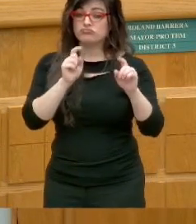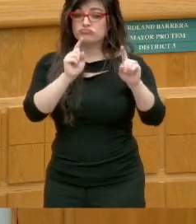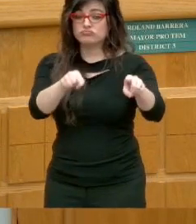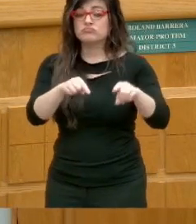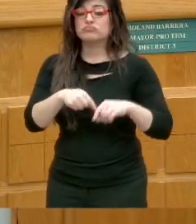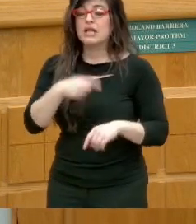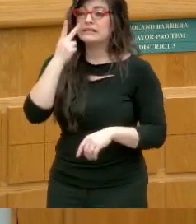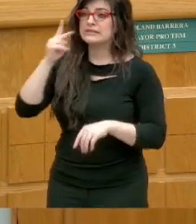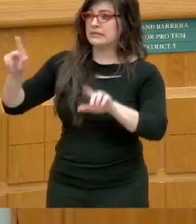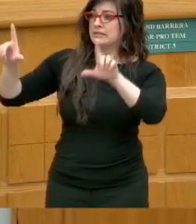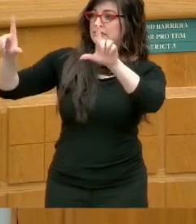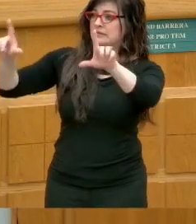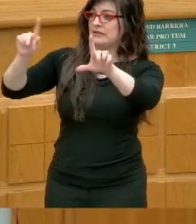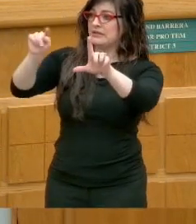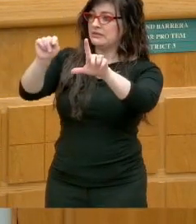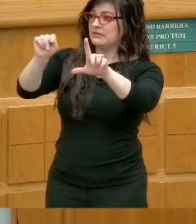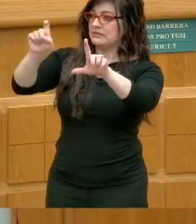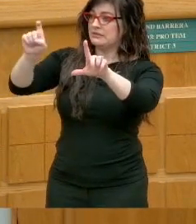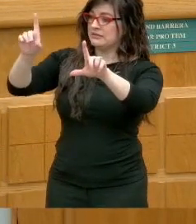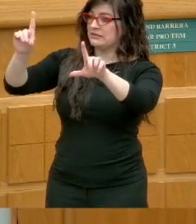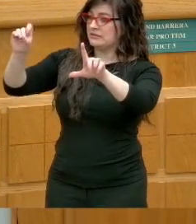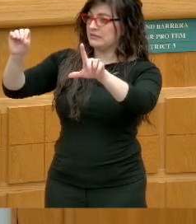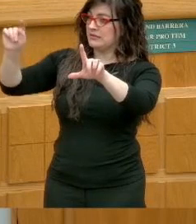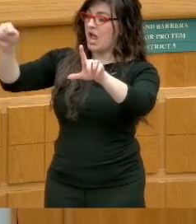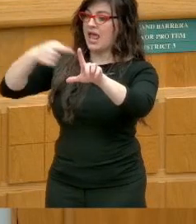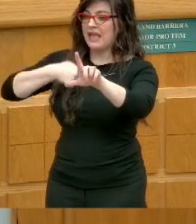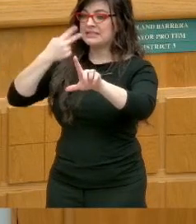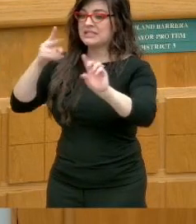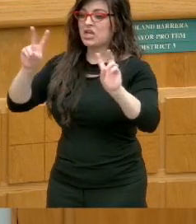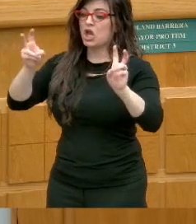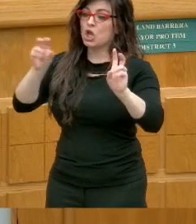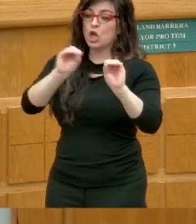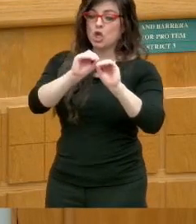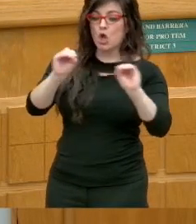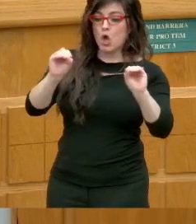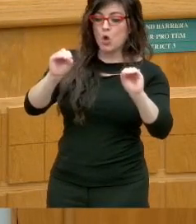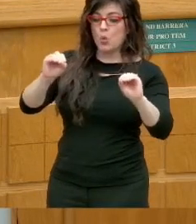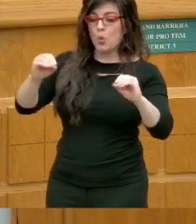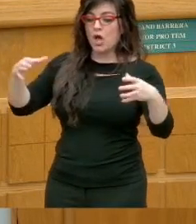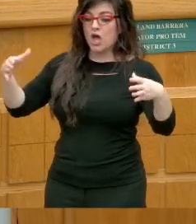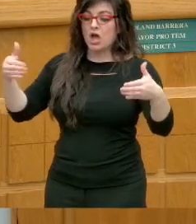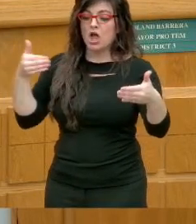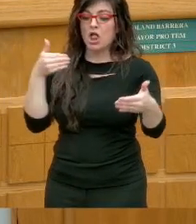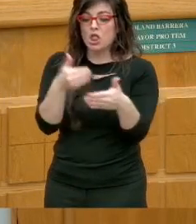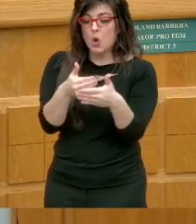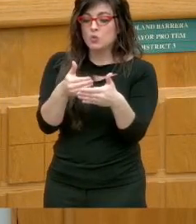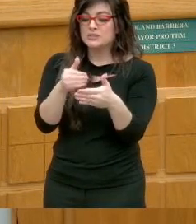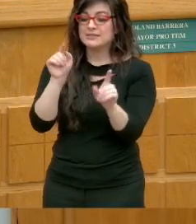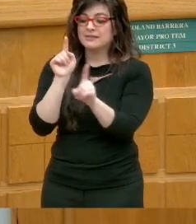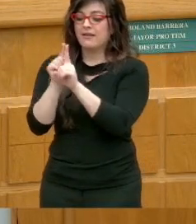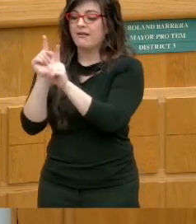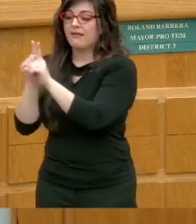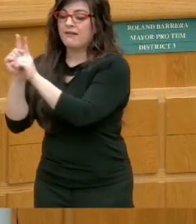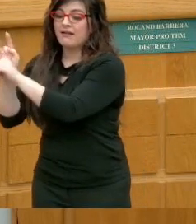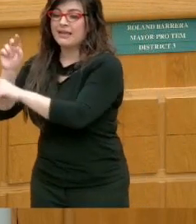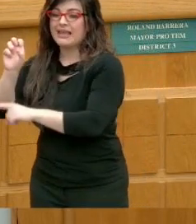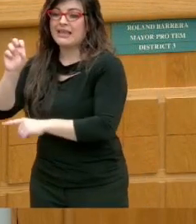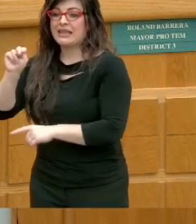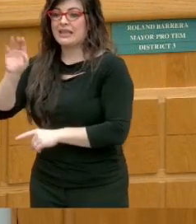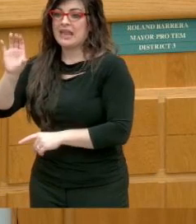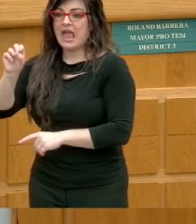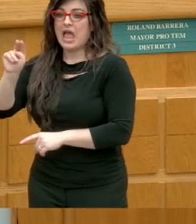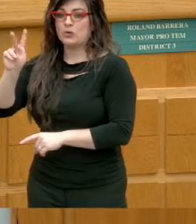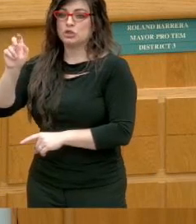close encounters of any kind, and it grabs my attention. And we need those types of quick graphics